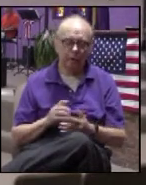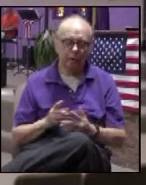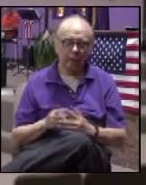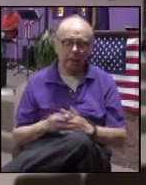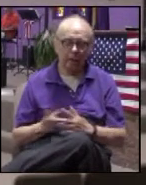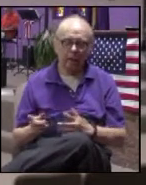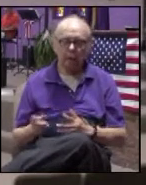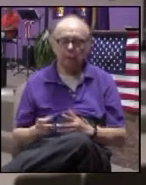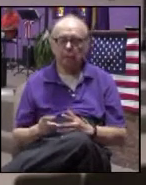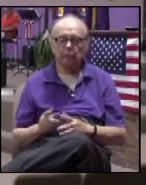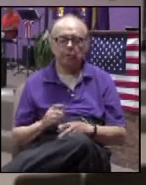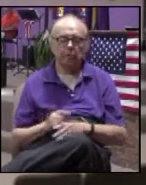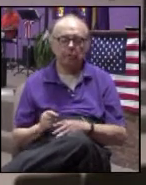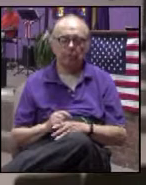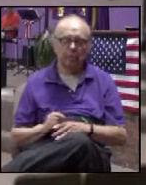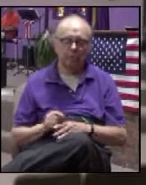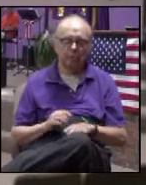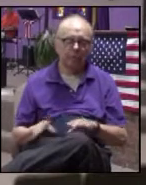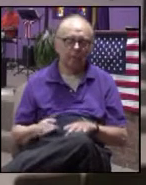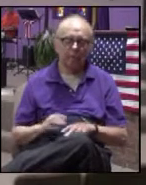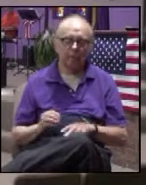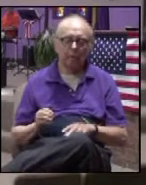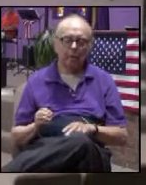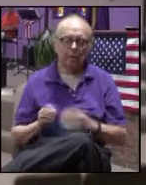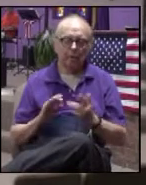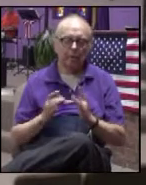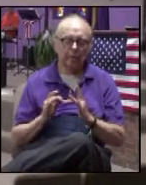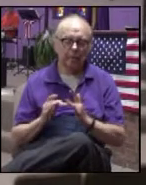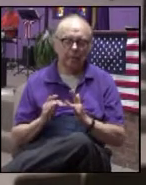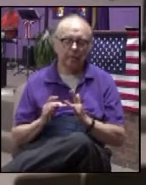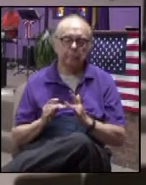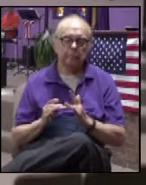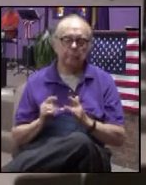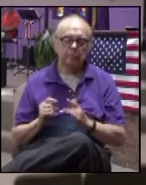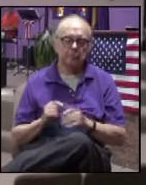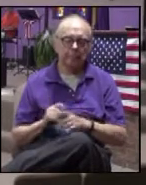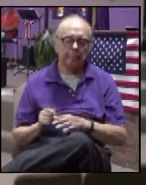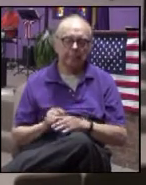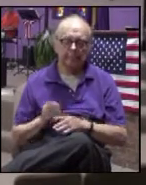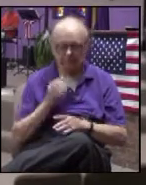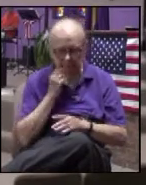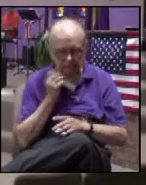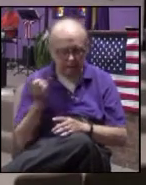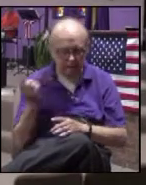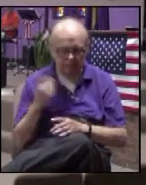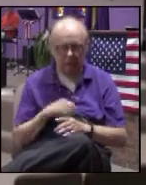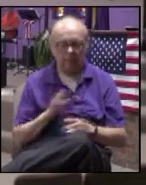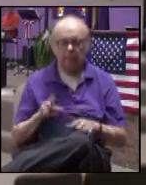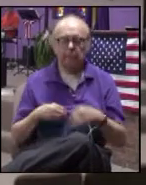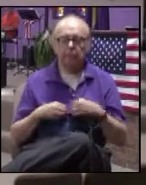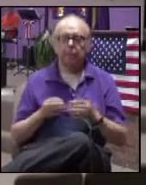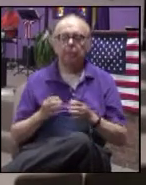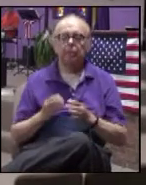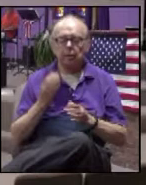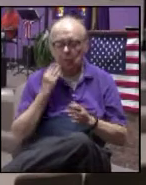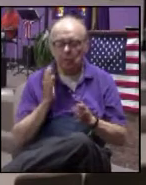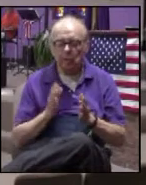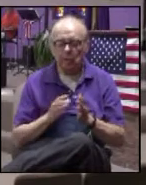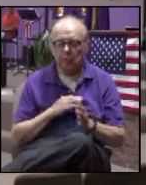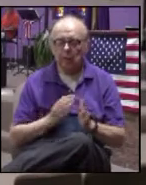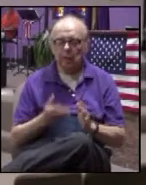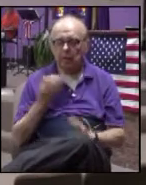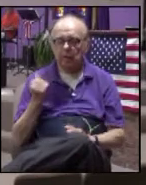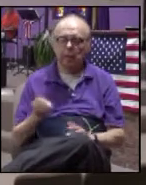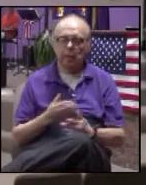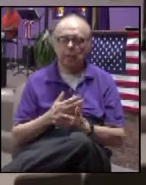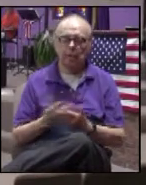pipeline training to where you can do online training at home and then meet with a person individually to come and to know Christ better. These are